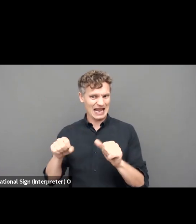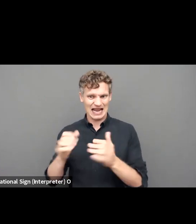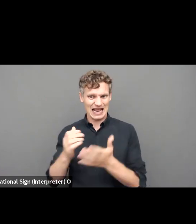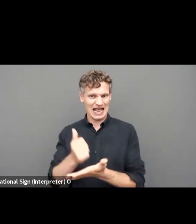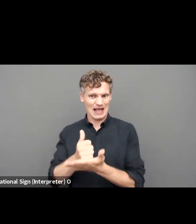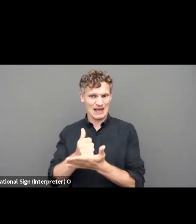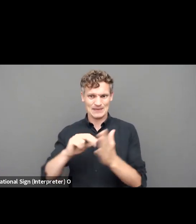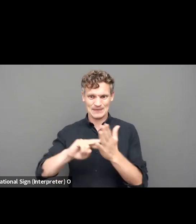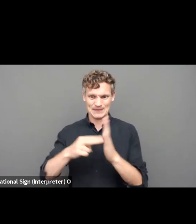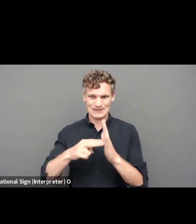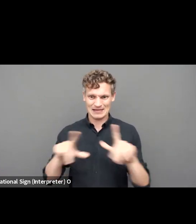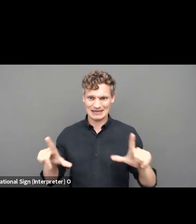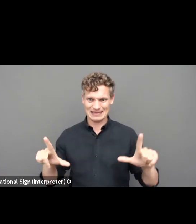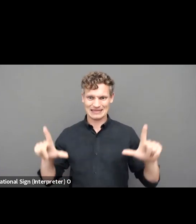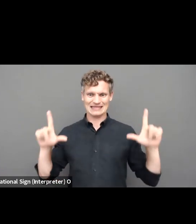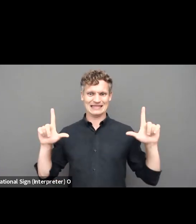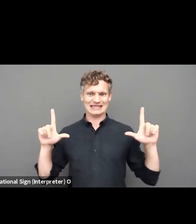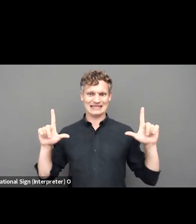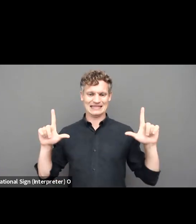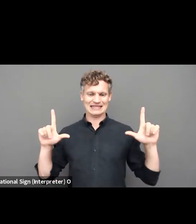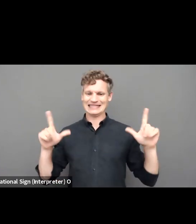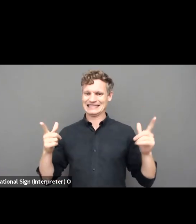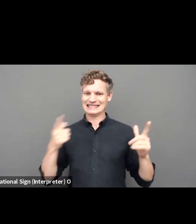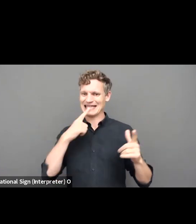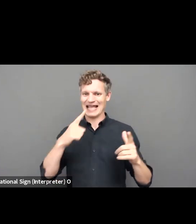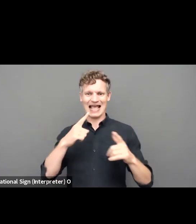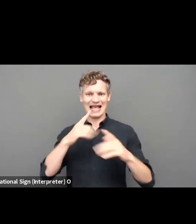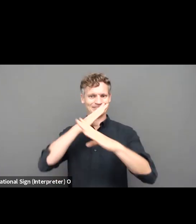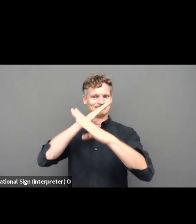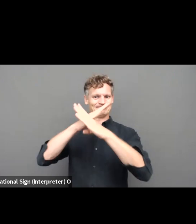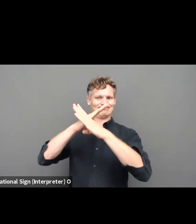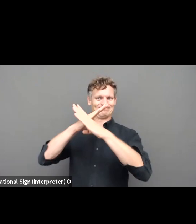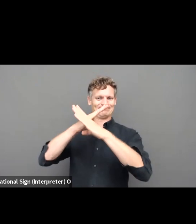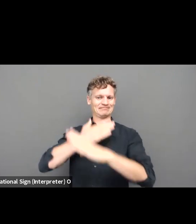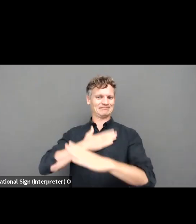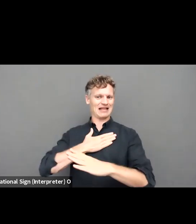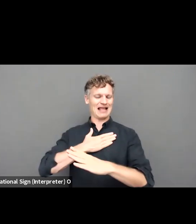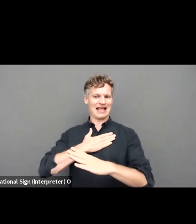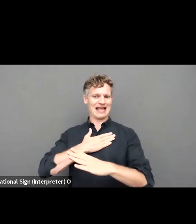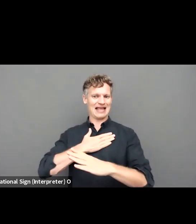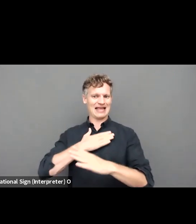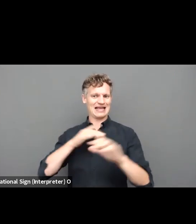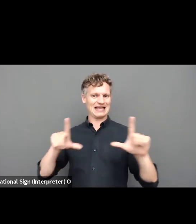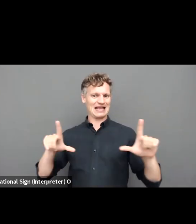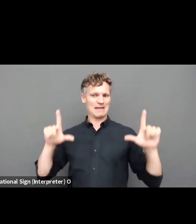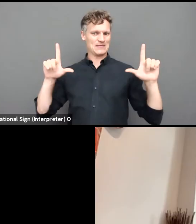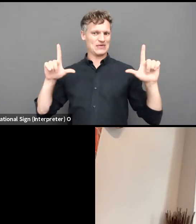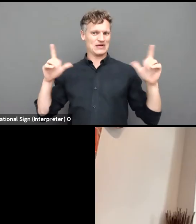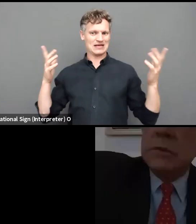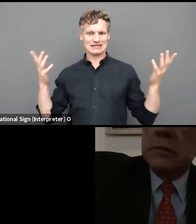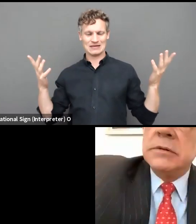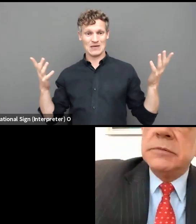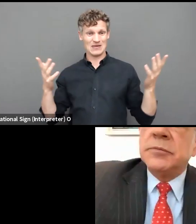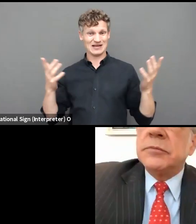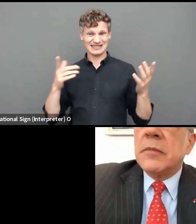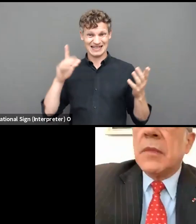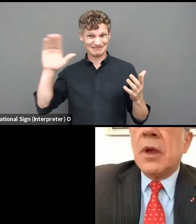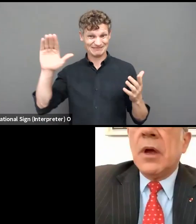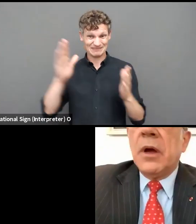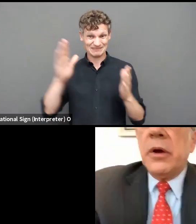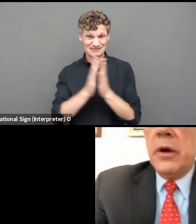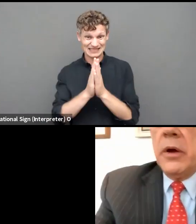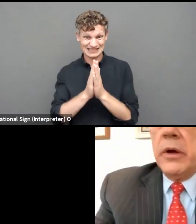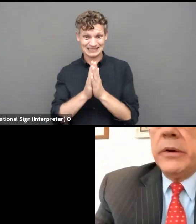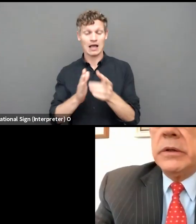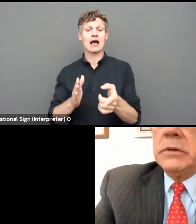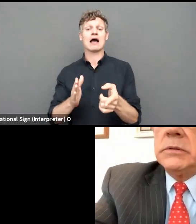disabled, so. Your camera. All right, host, please, can we enable the video camera for Mr. Angel